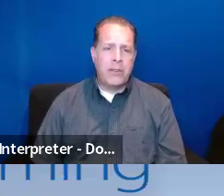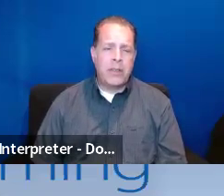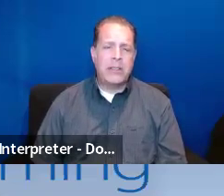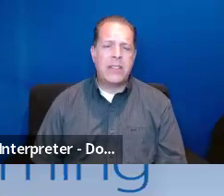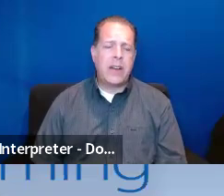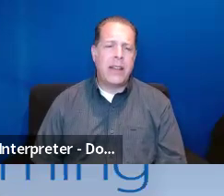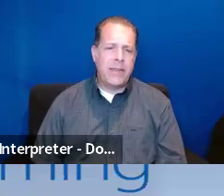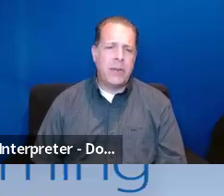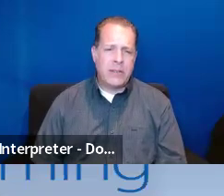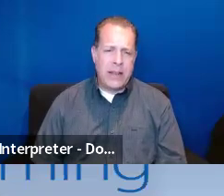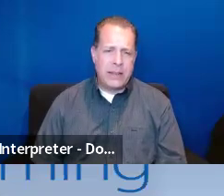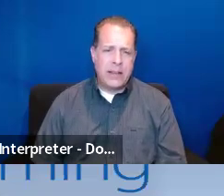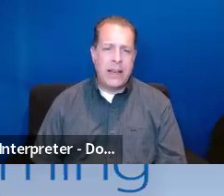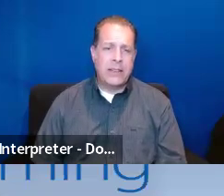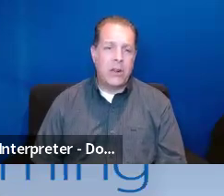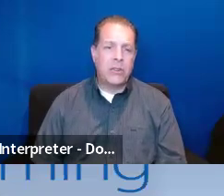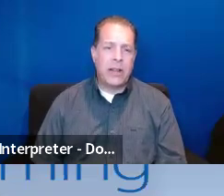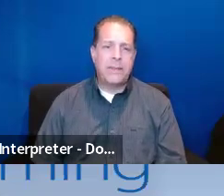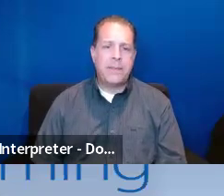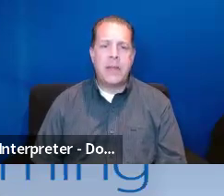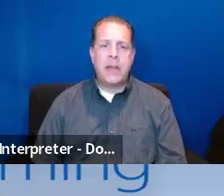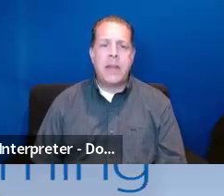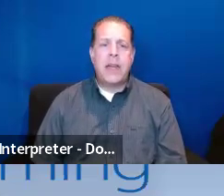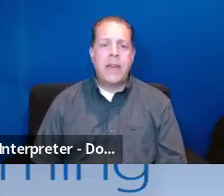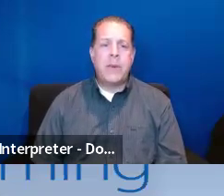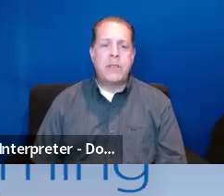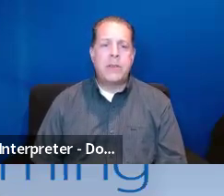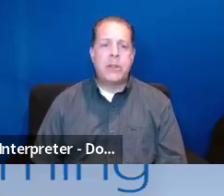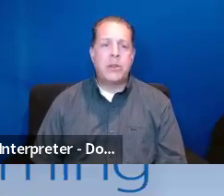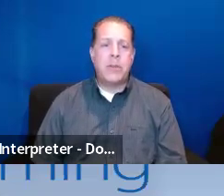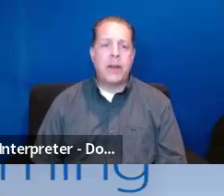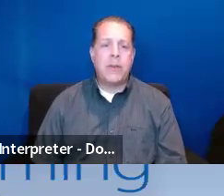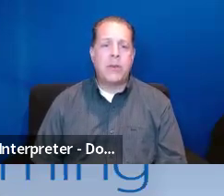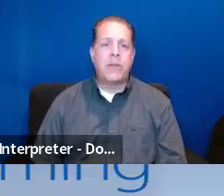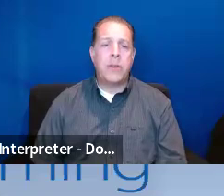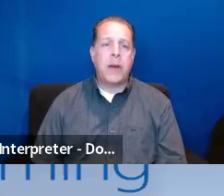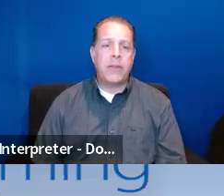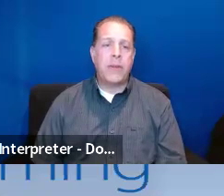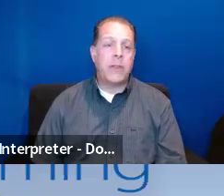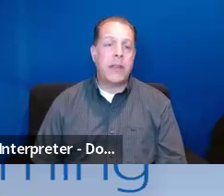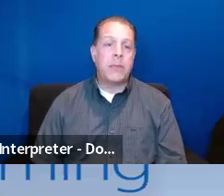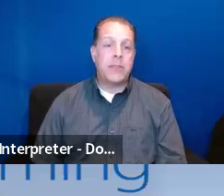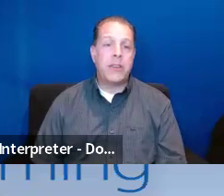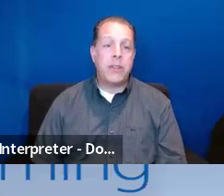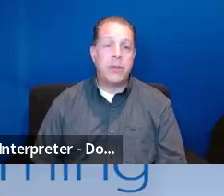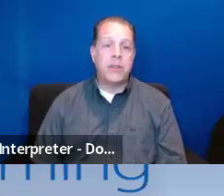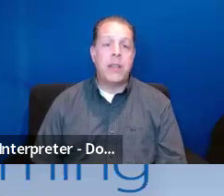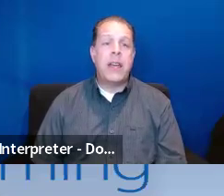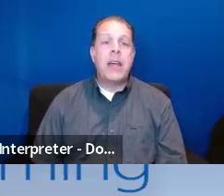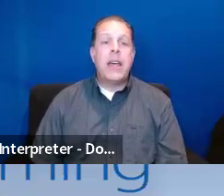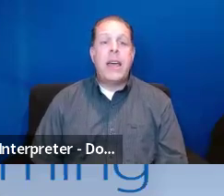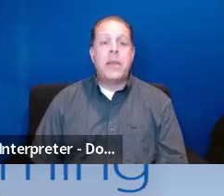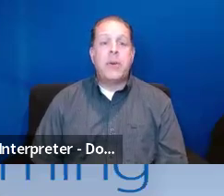either of those two things, they've got headphones as an alternate. FM system include a microphone for the presenter to